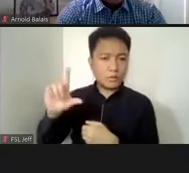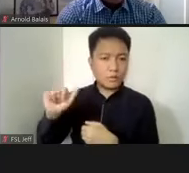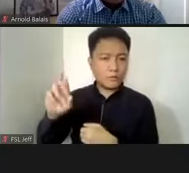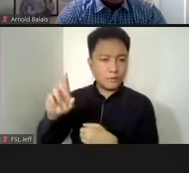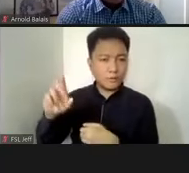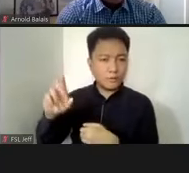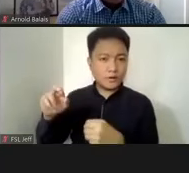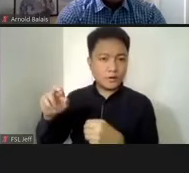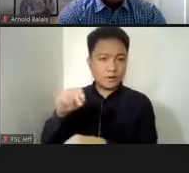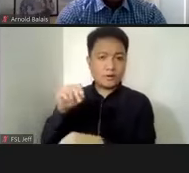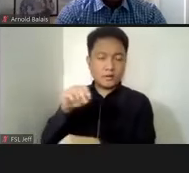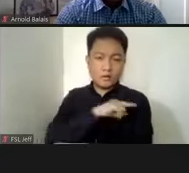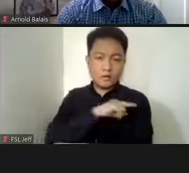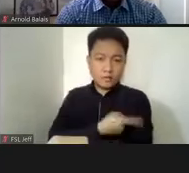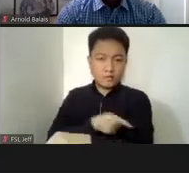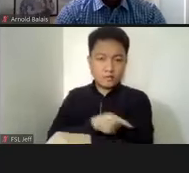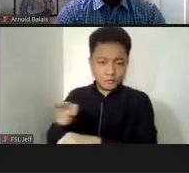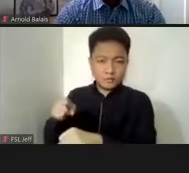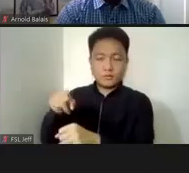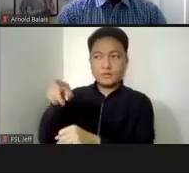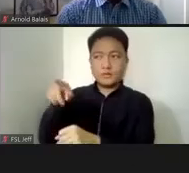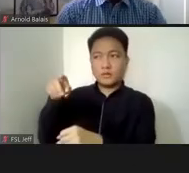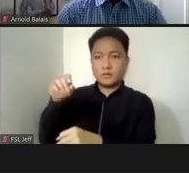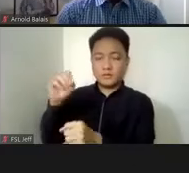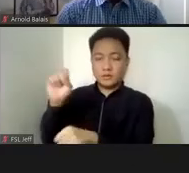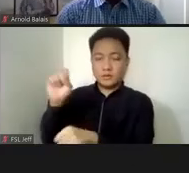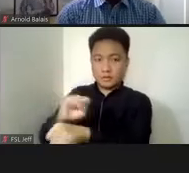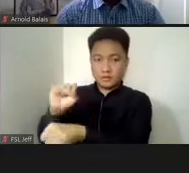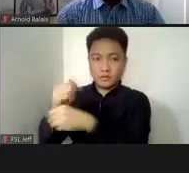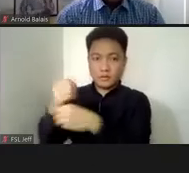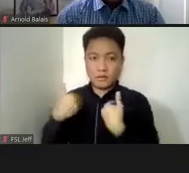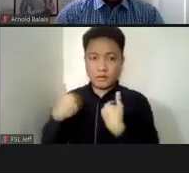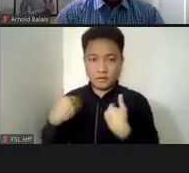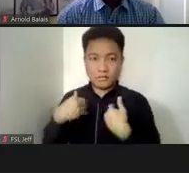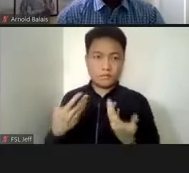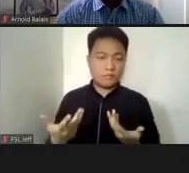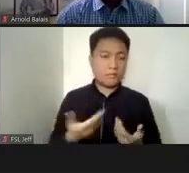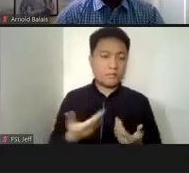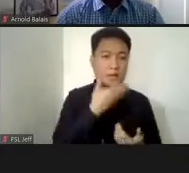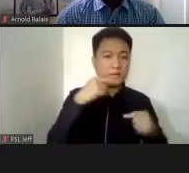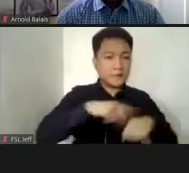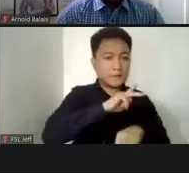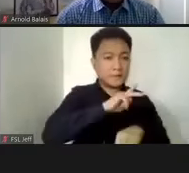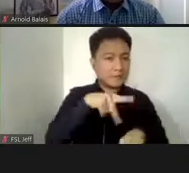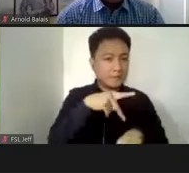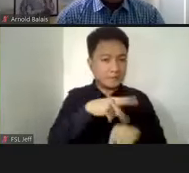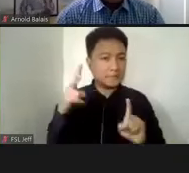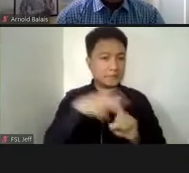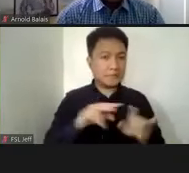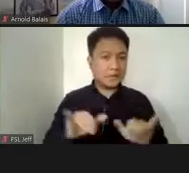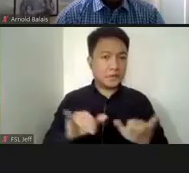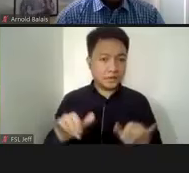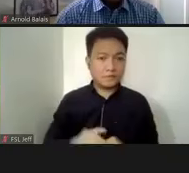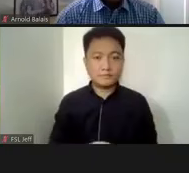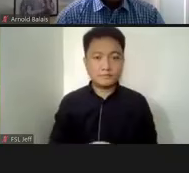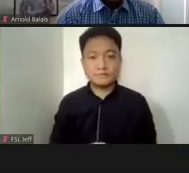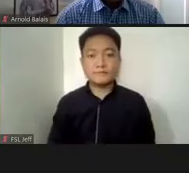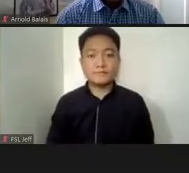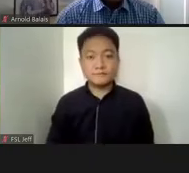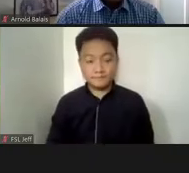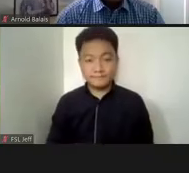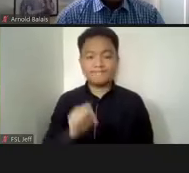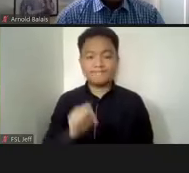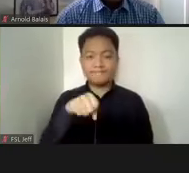your thoughts? Actually, that is an existing solution already. The challenge is scaling it up. And in scaling it up,